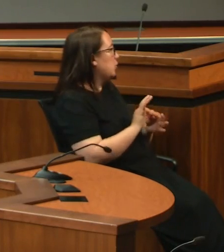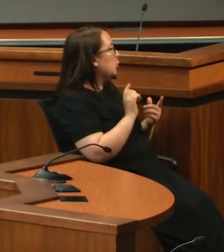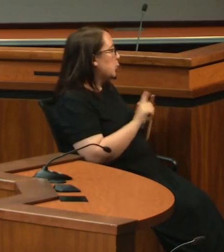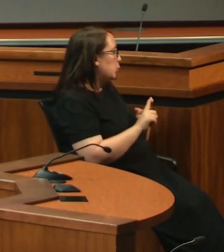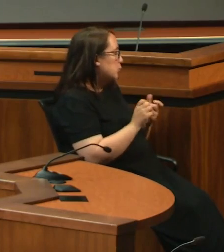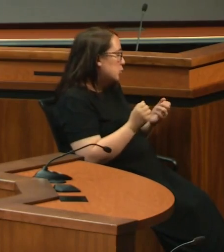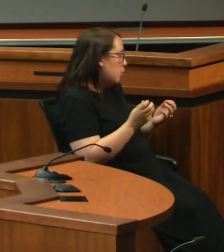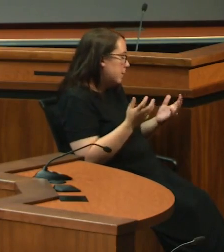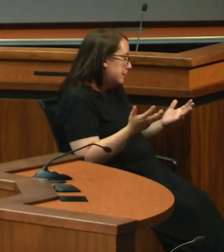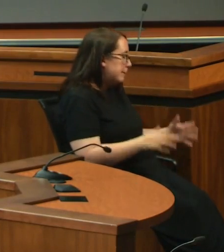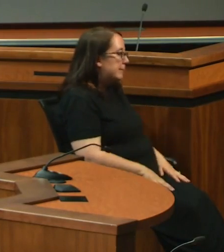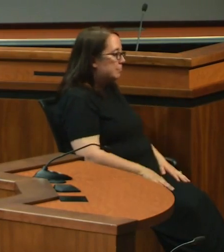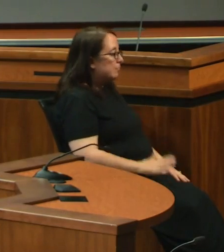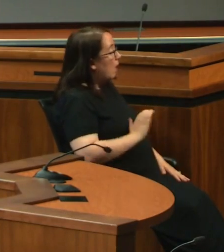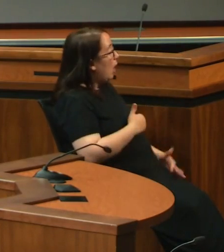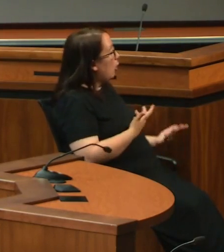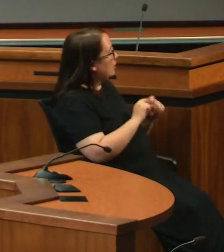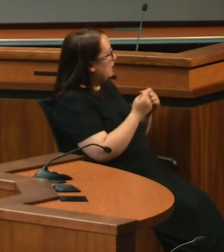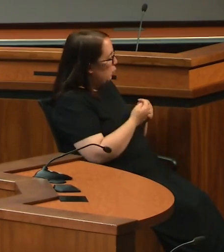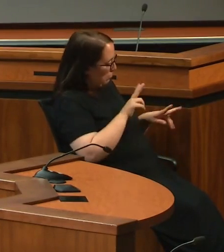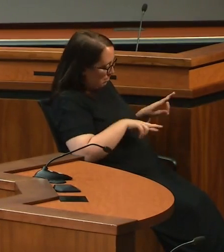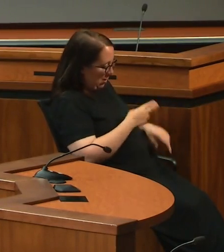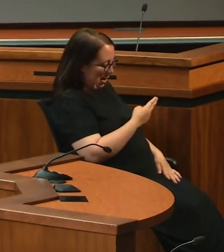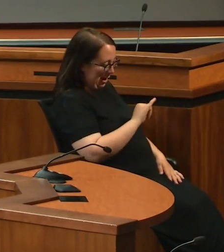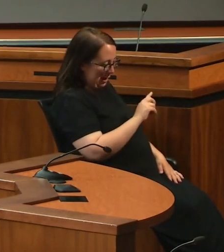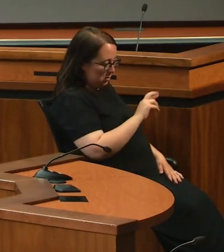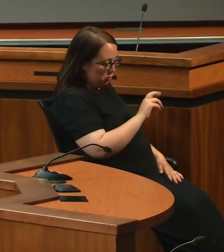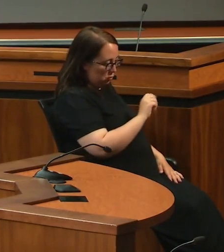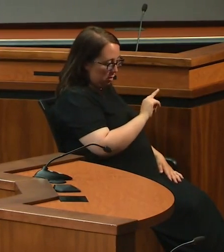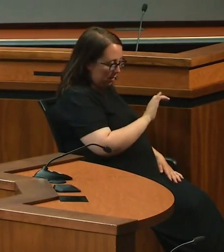So I think our team will look at the hydraulic improvement side,